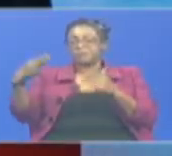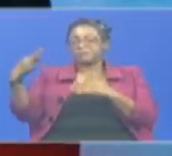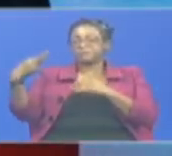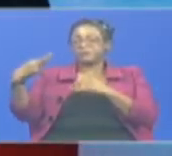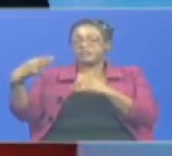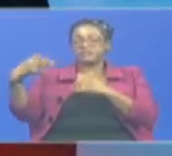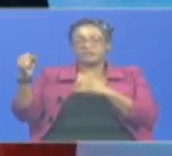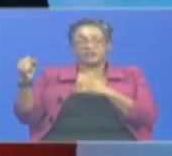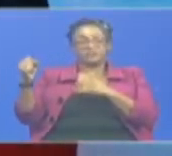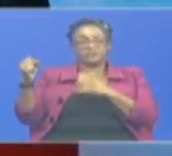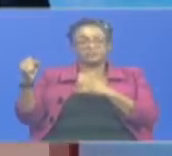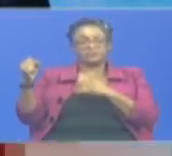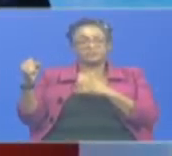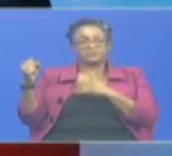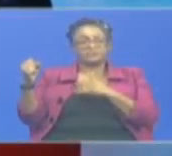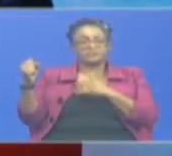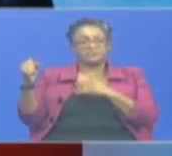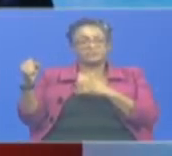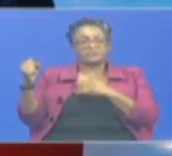years.